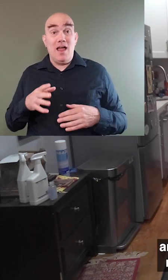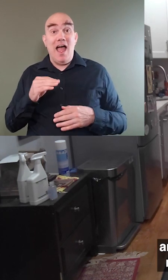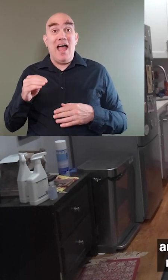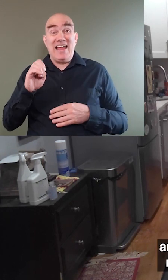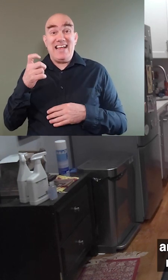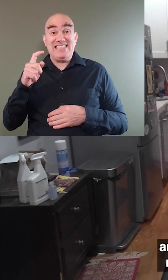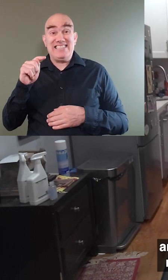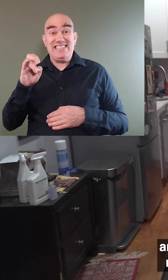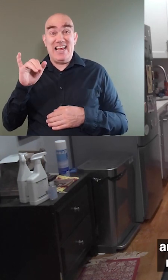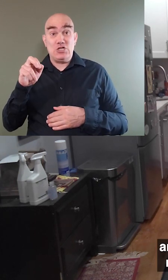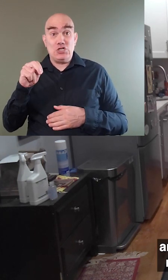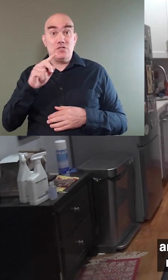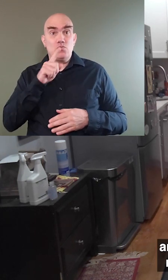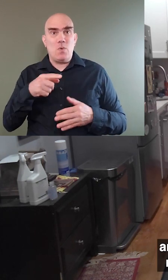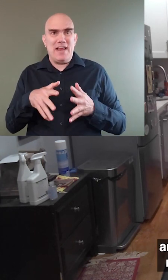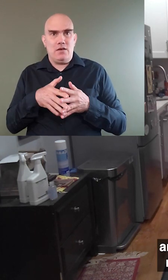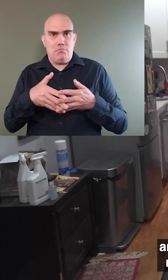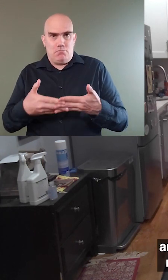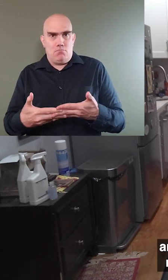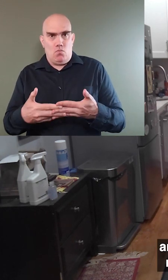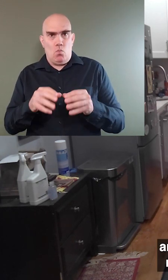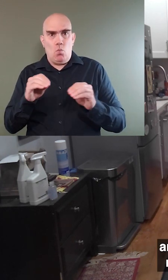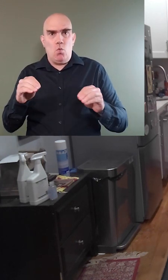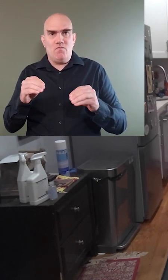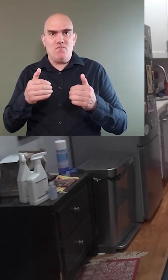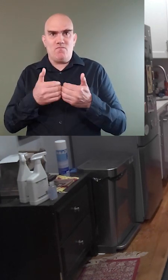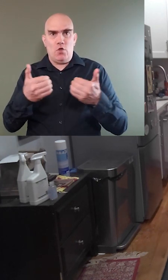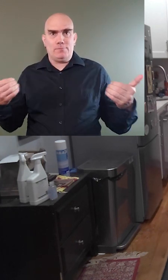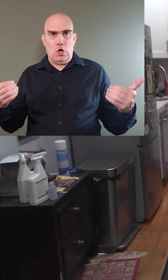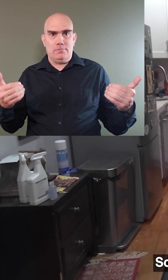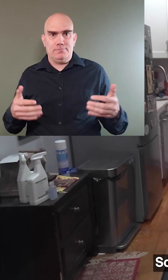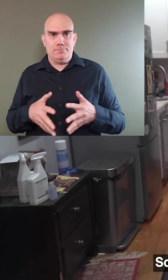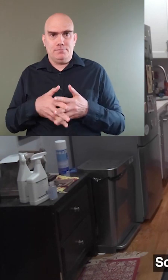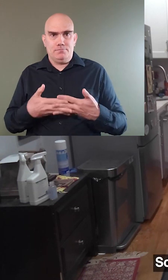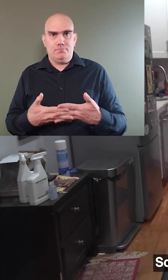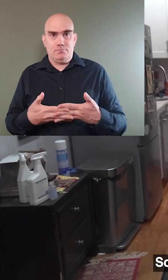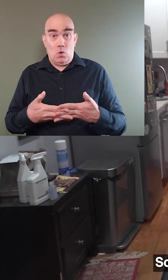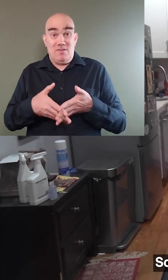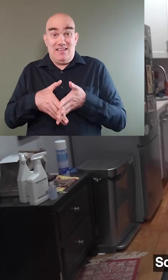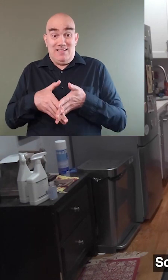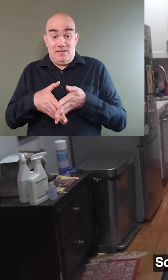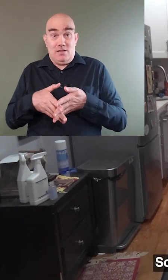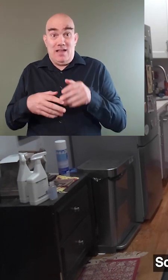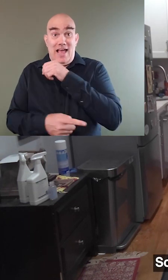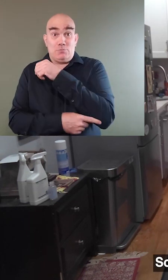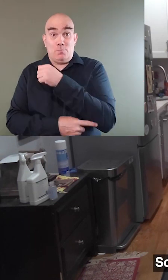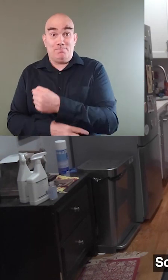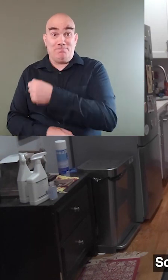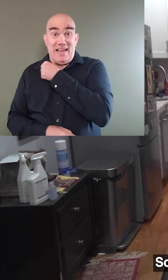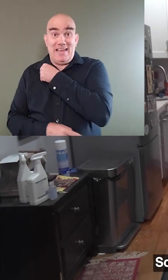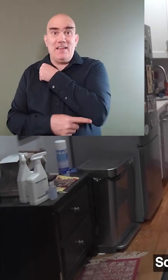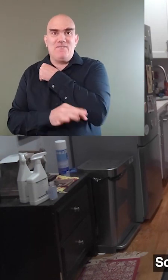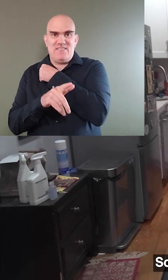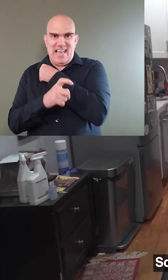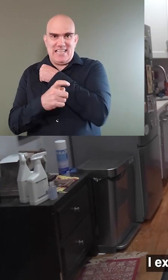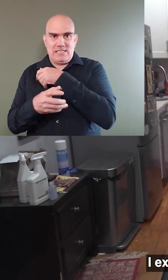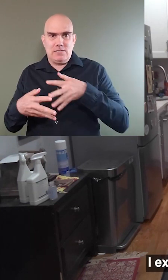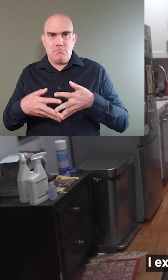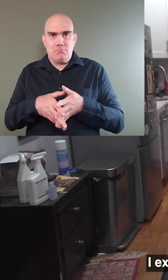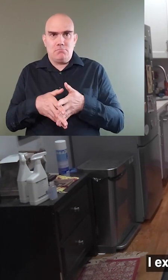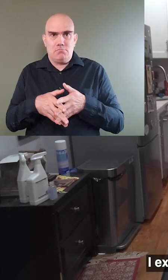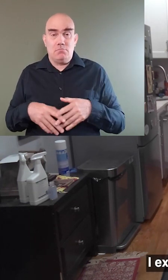when you move them farther apart. So I bend my elbow, I flex it.